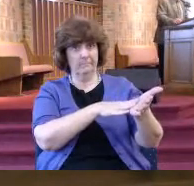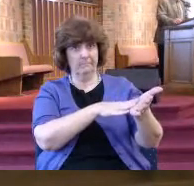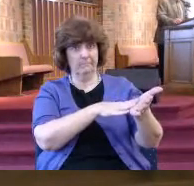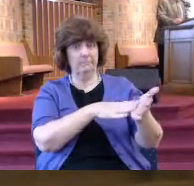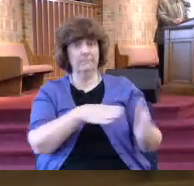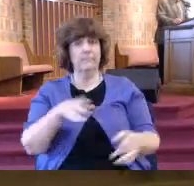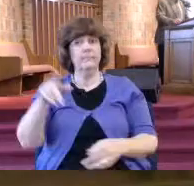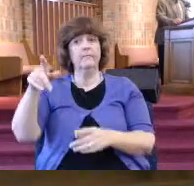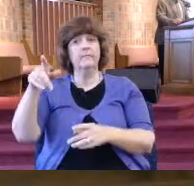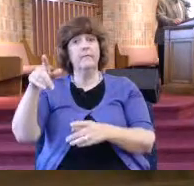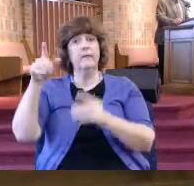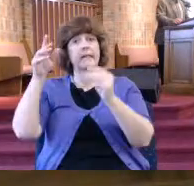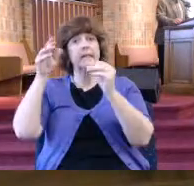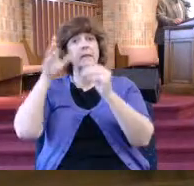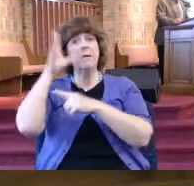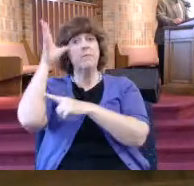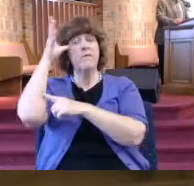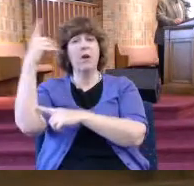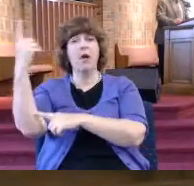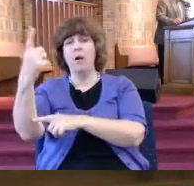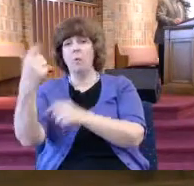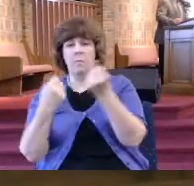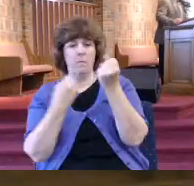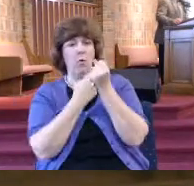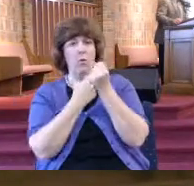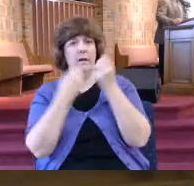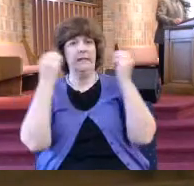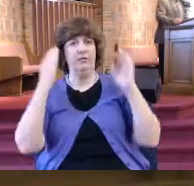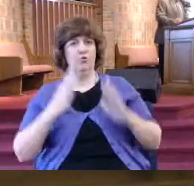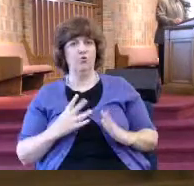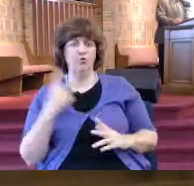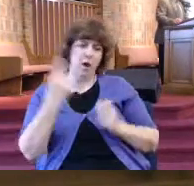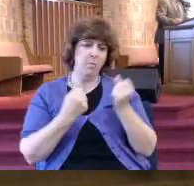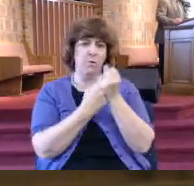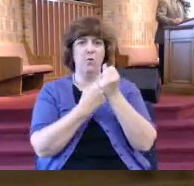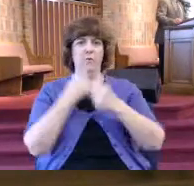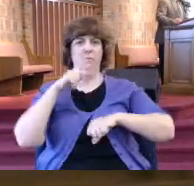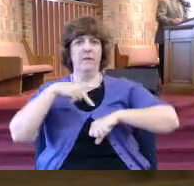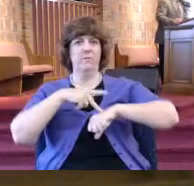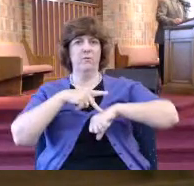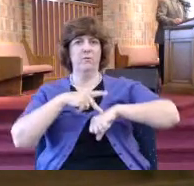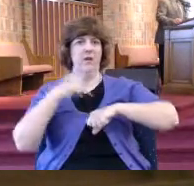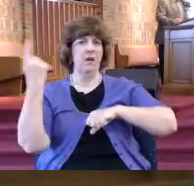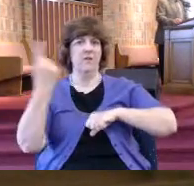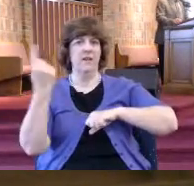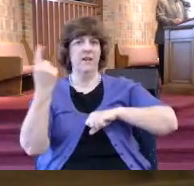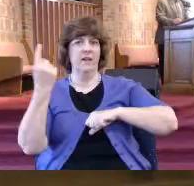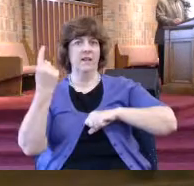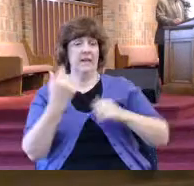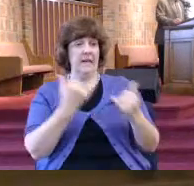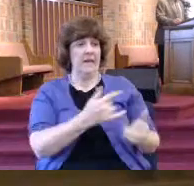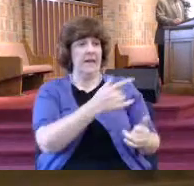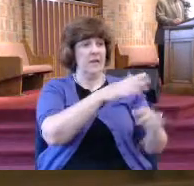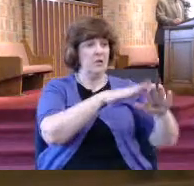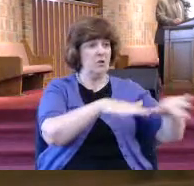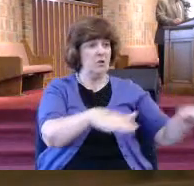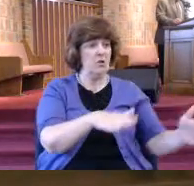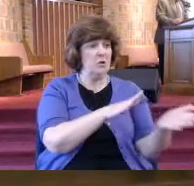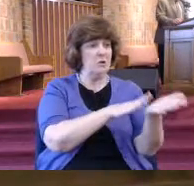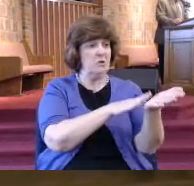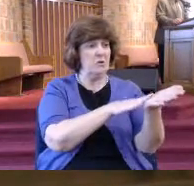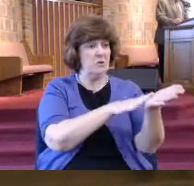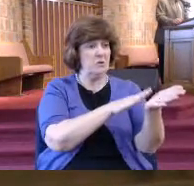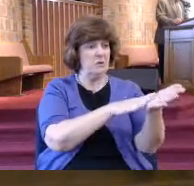sided with the school. Today, if a child gets in trouble at school, it is often a parent who wants to